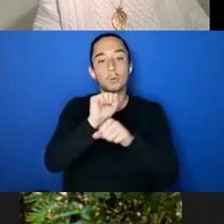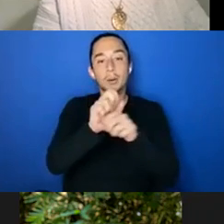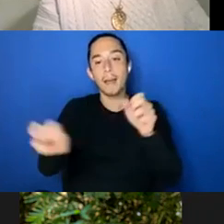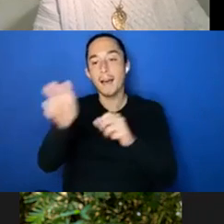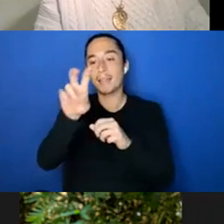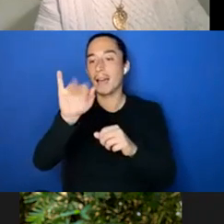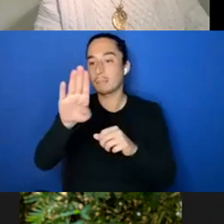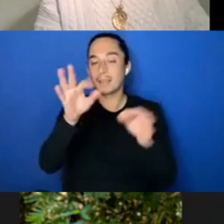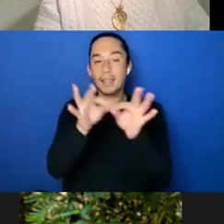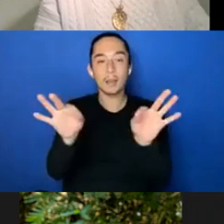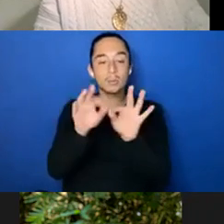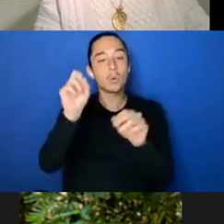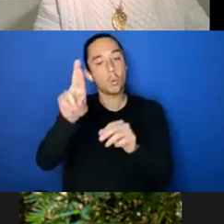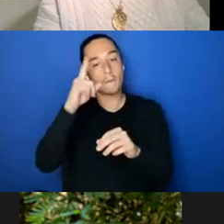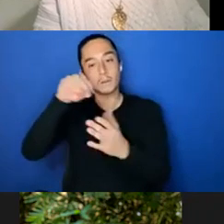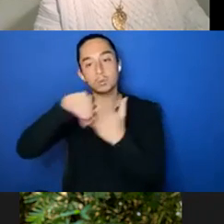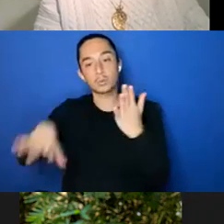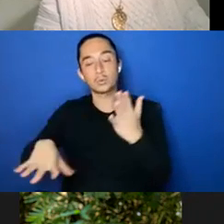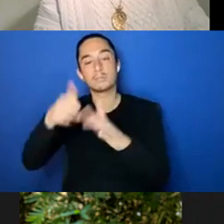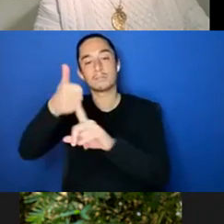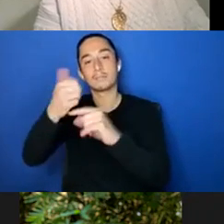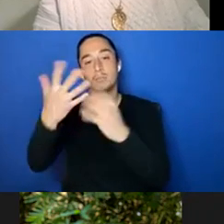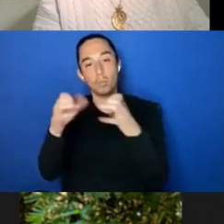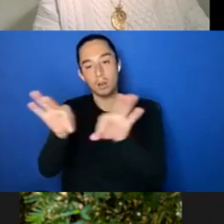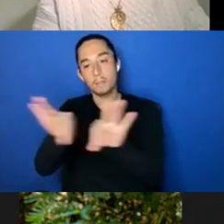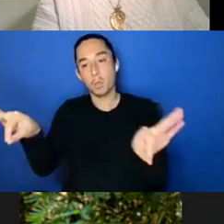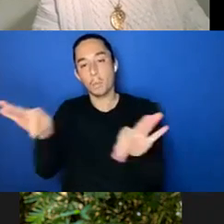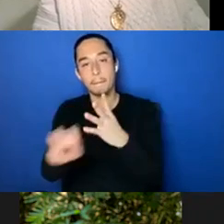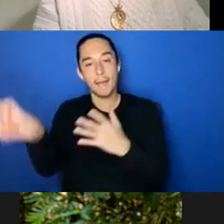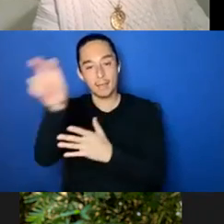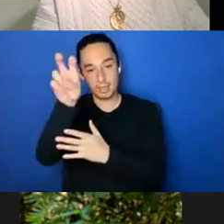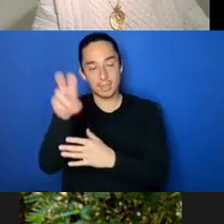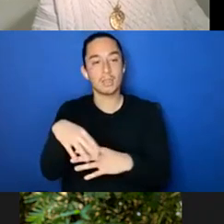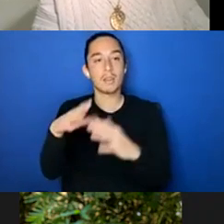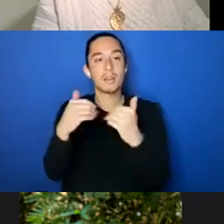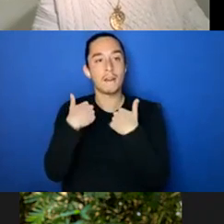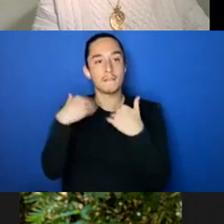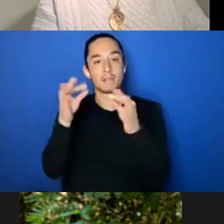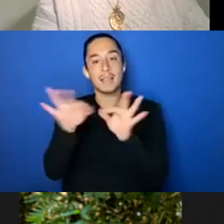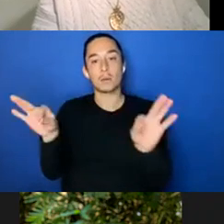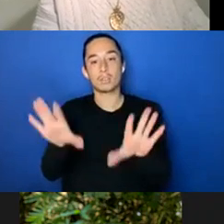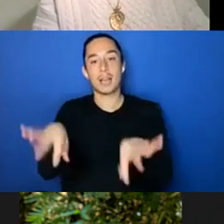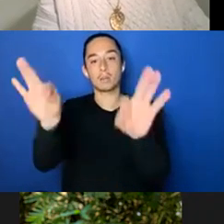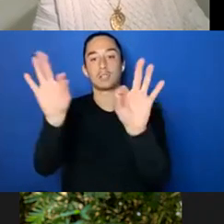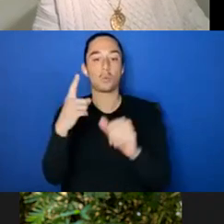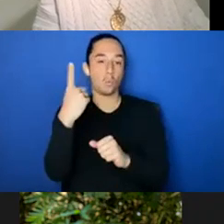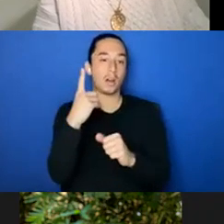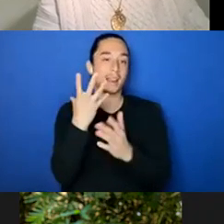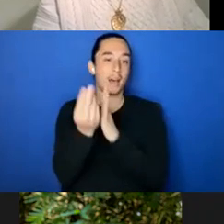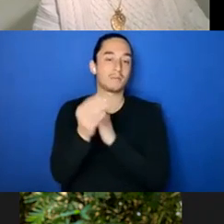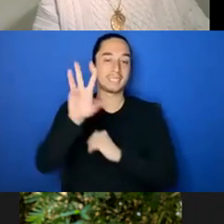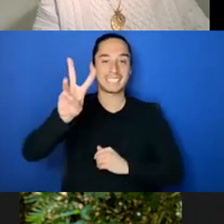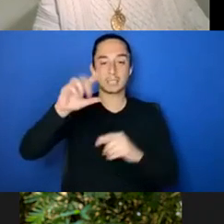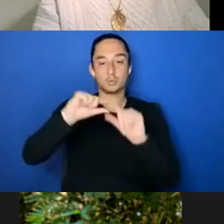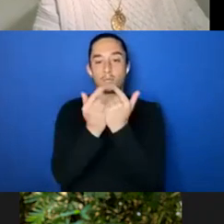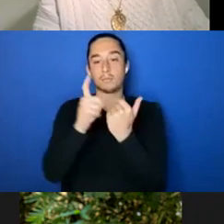language, or for students who want to do a diploma pathway where language acquisition is one of the 6 groups which they have